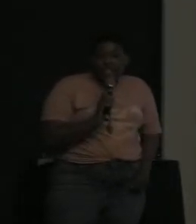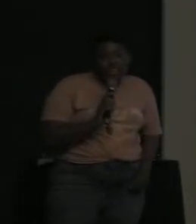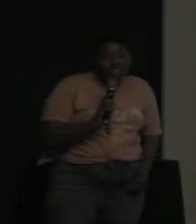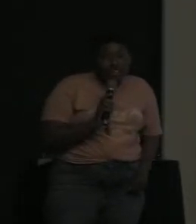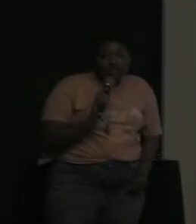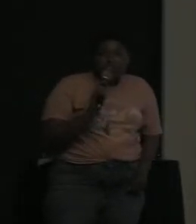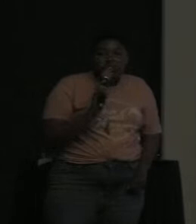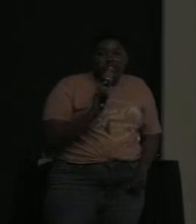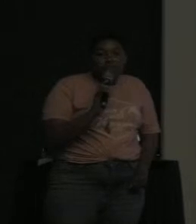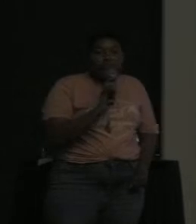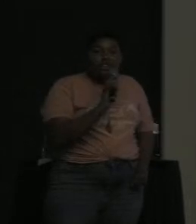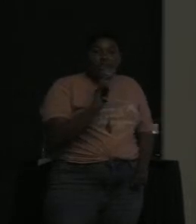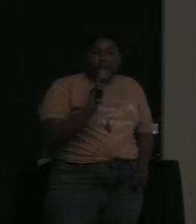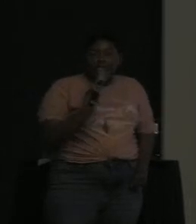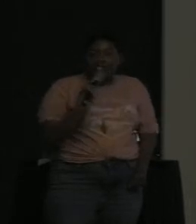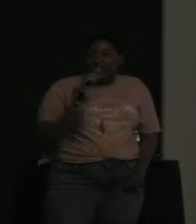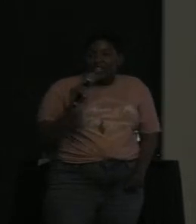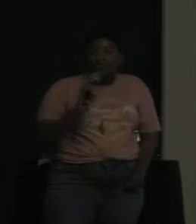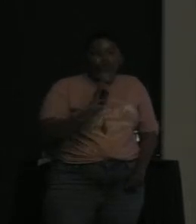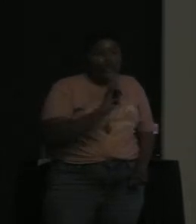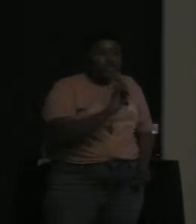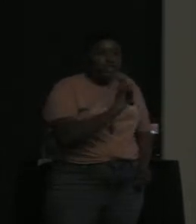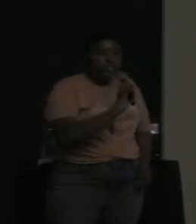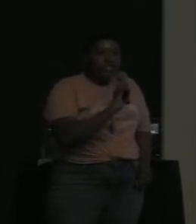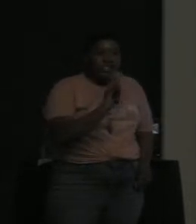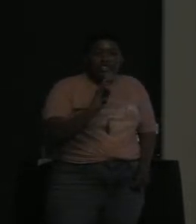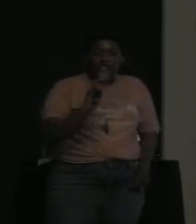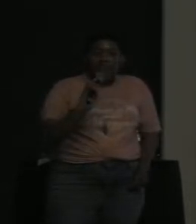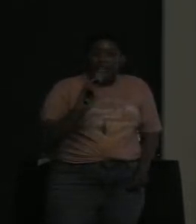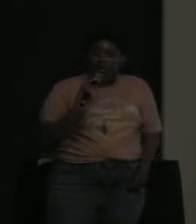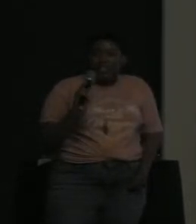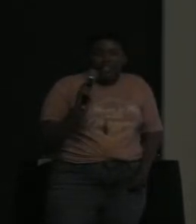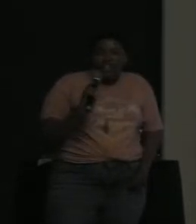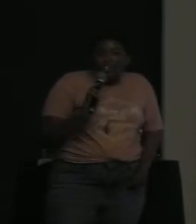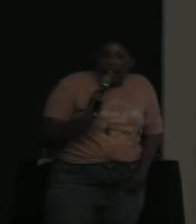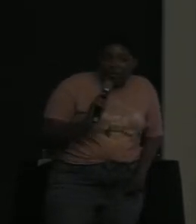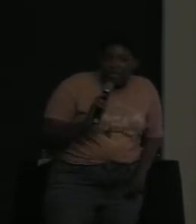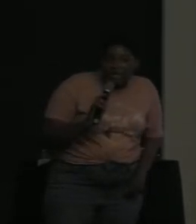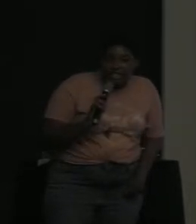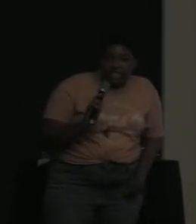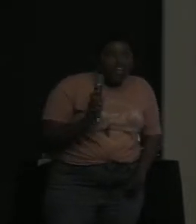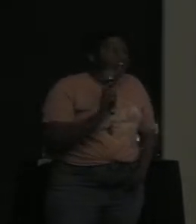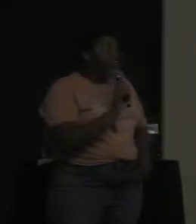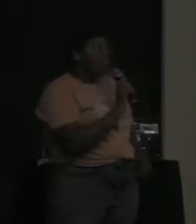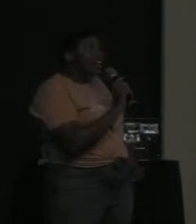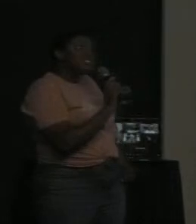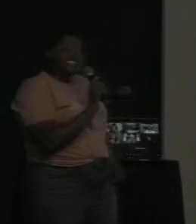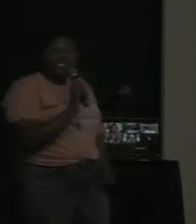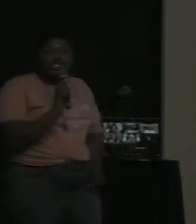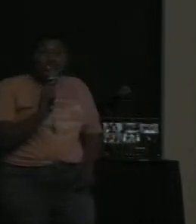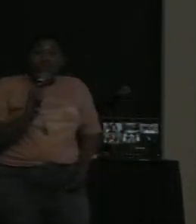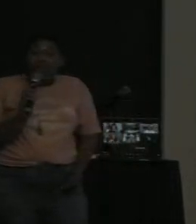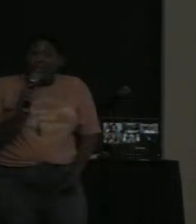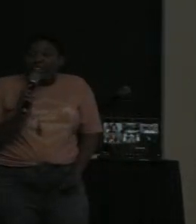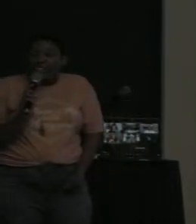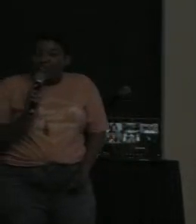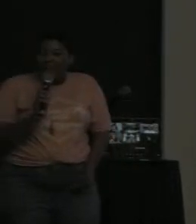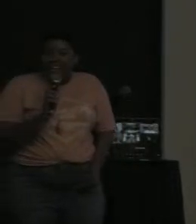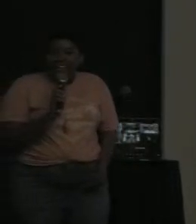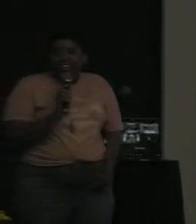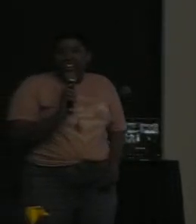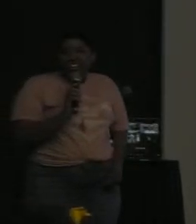I'm Meg Thee Stallion, especially when we were talking about busting it down like we were earlier, y'all in the happy hour. I'm gonna bust it down. And that has nothing to do